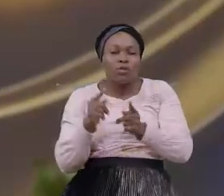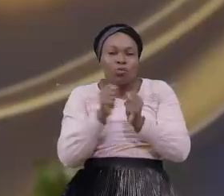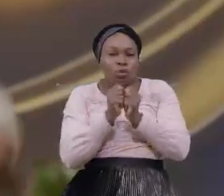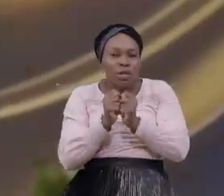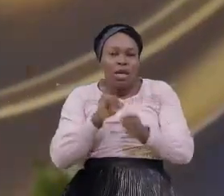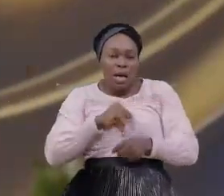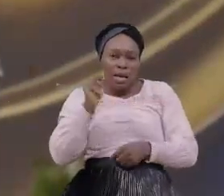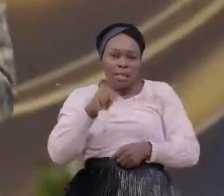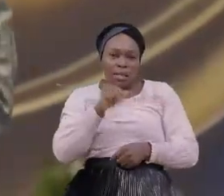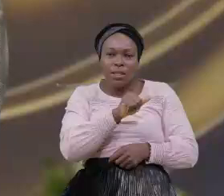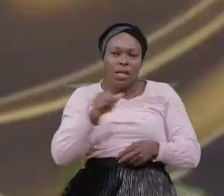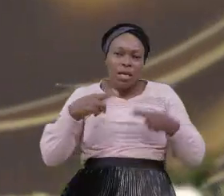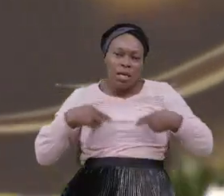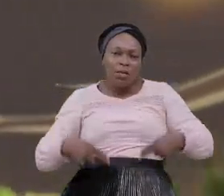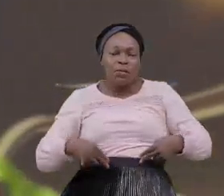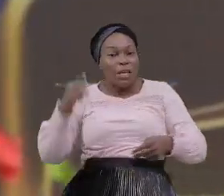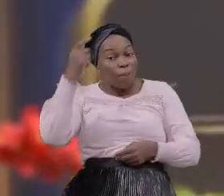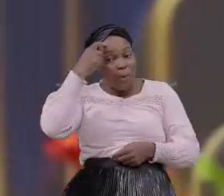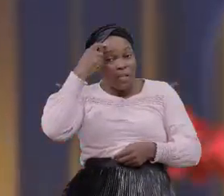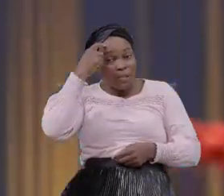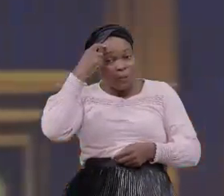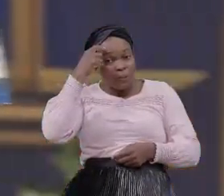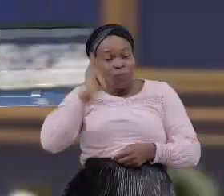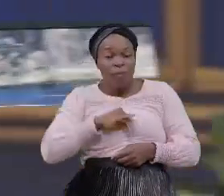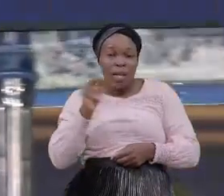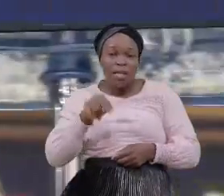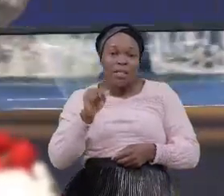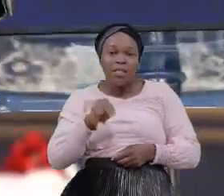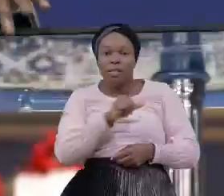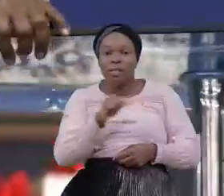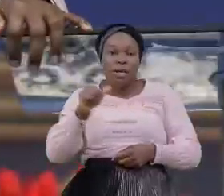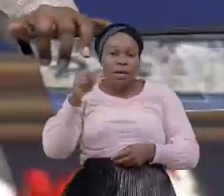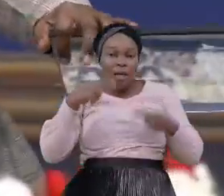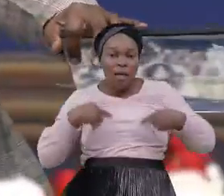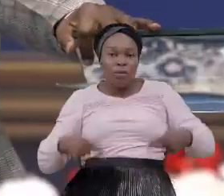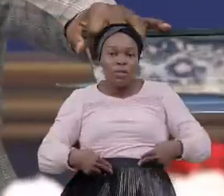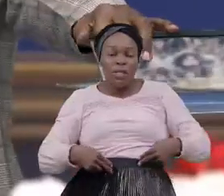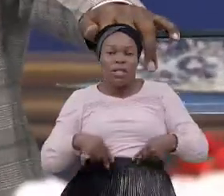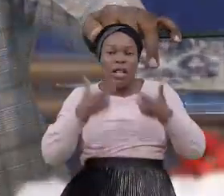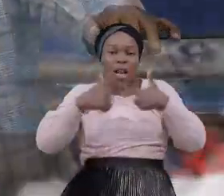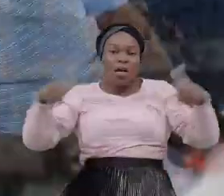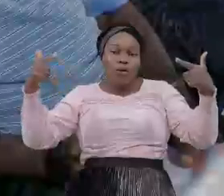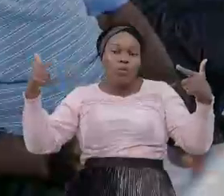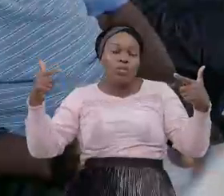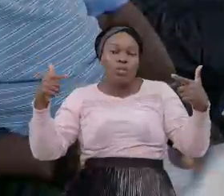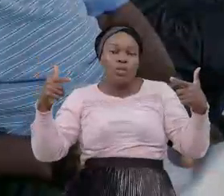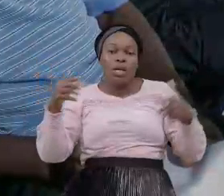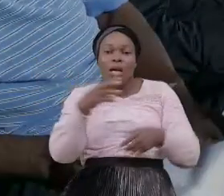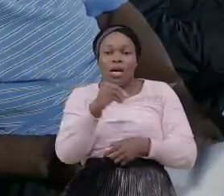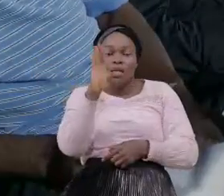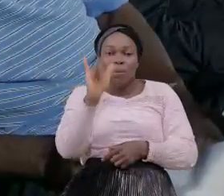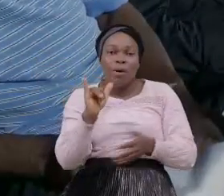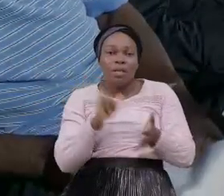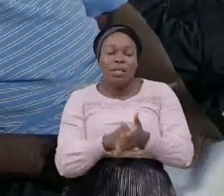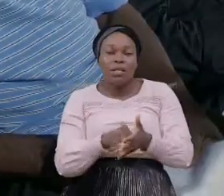mind. I need a healthy language. My language, if it's corrosive,